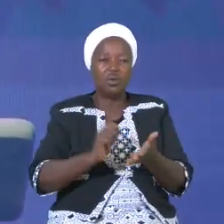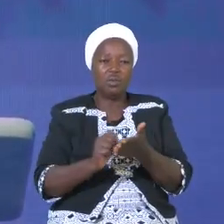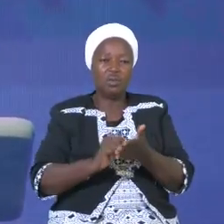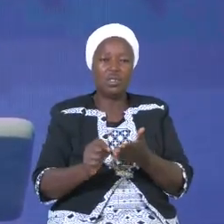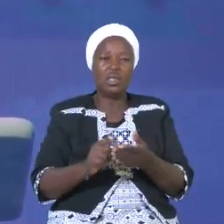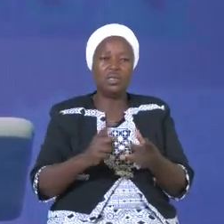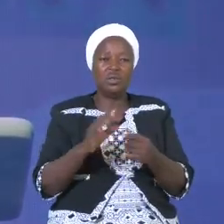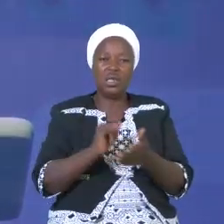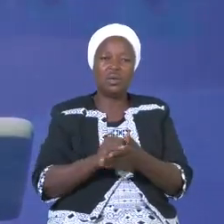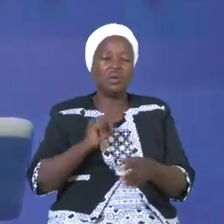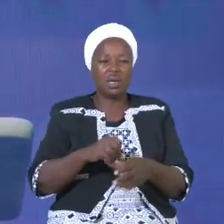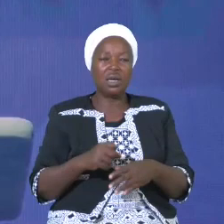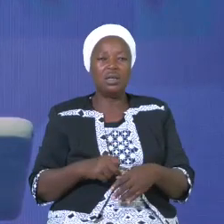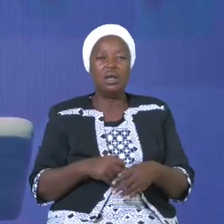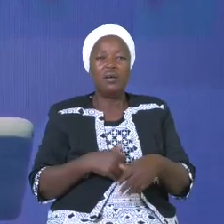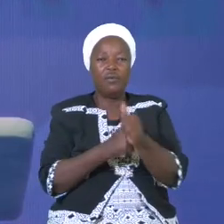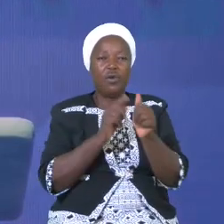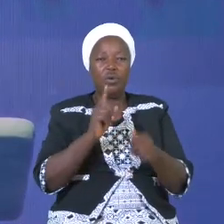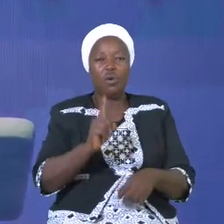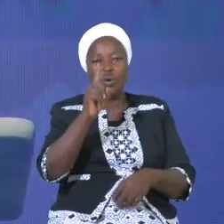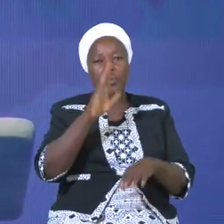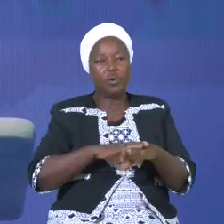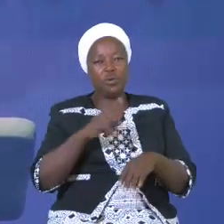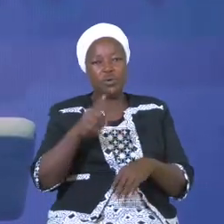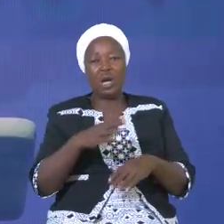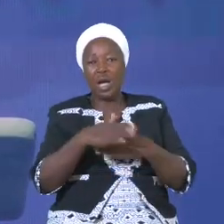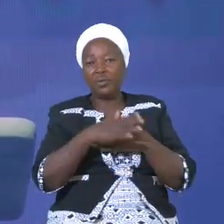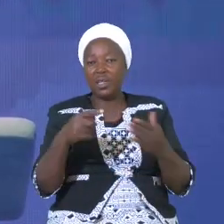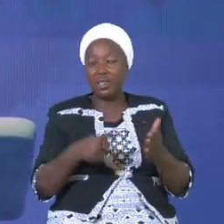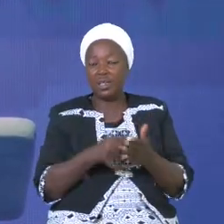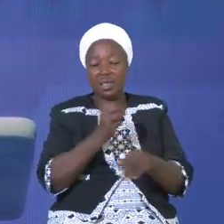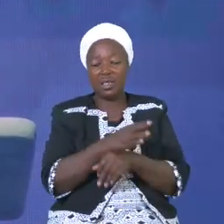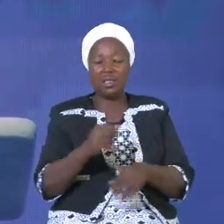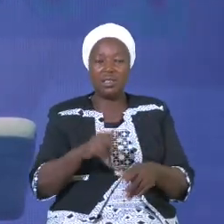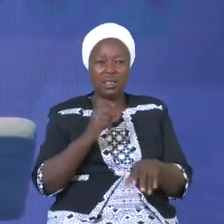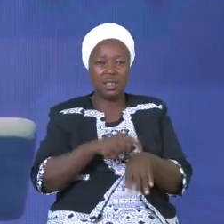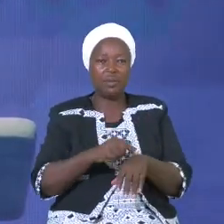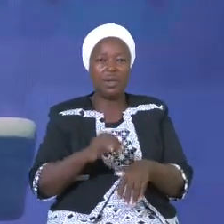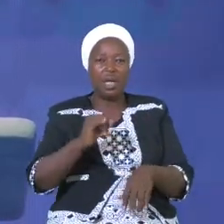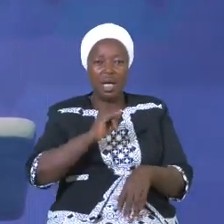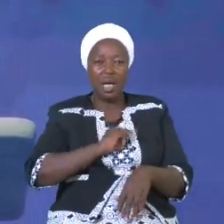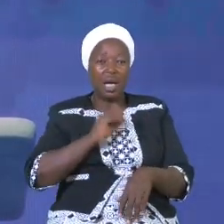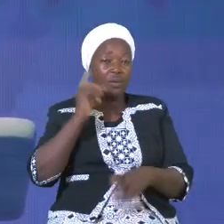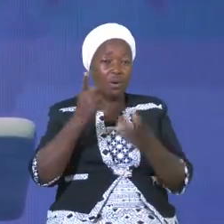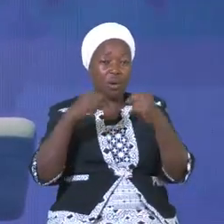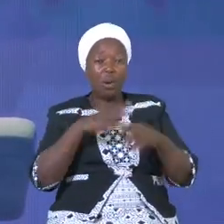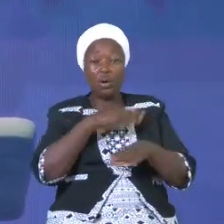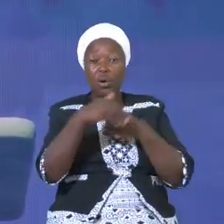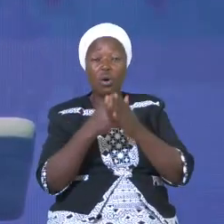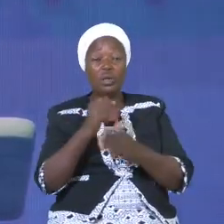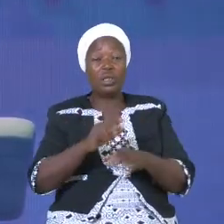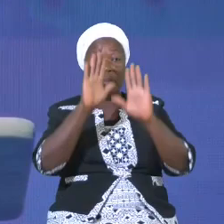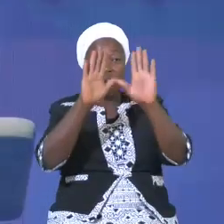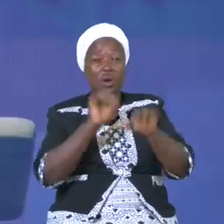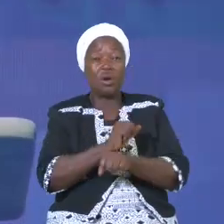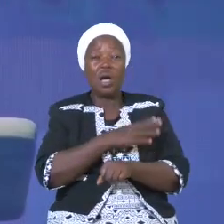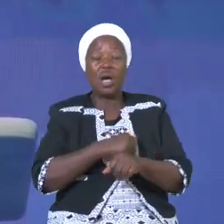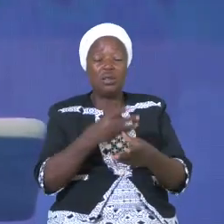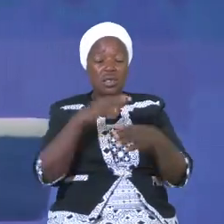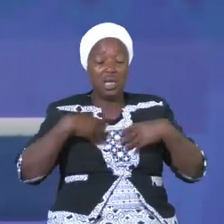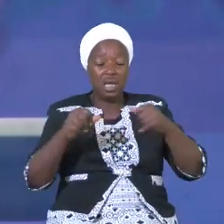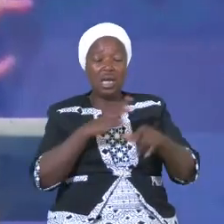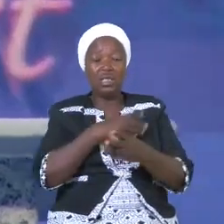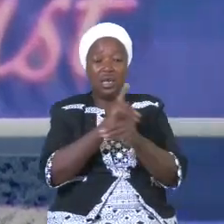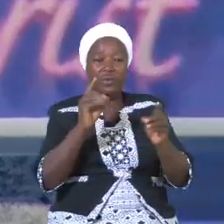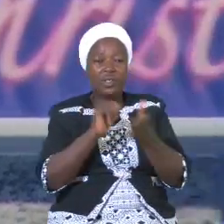after this counseling period come and all the miracles and the healing deliverance you need